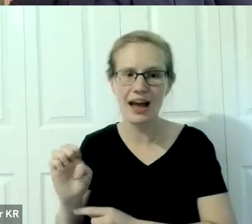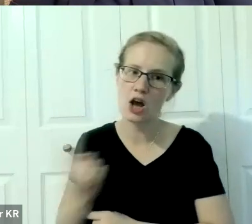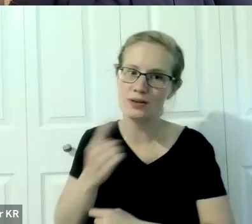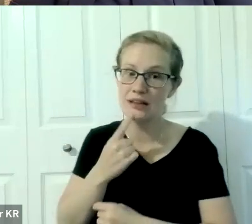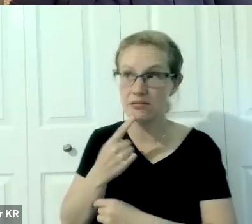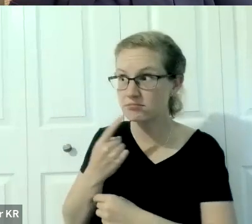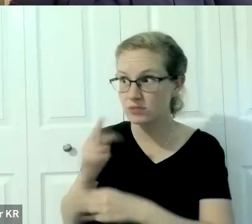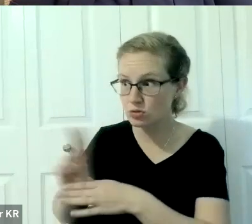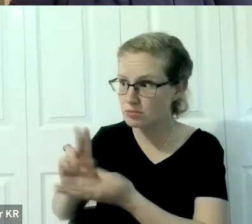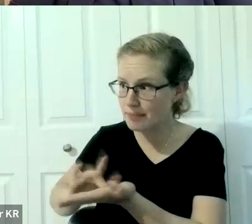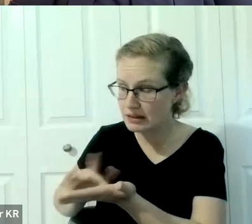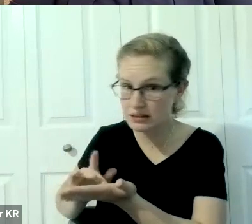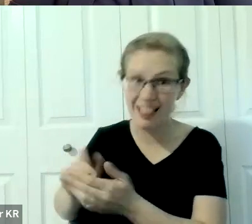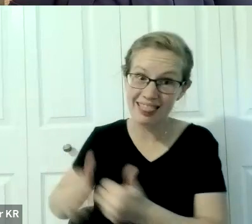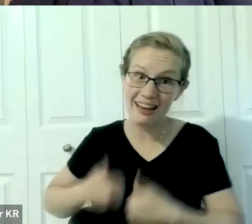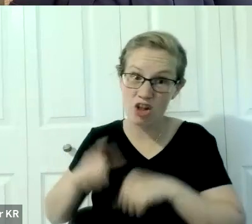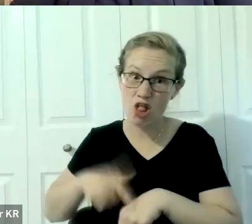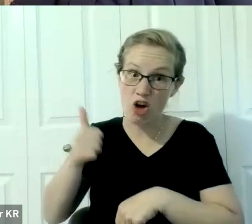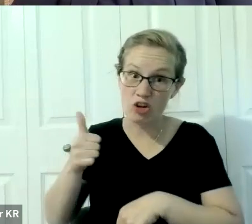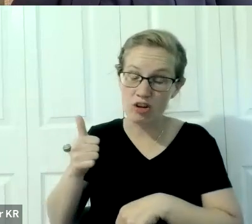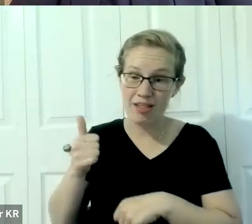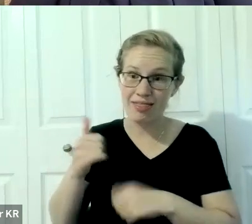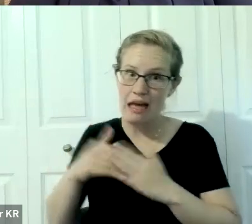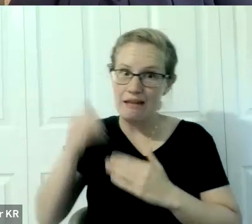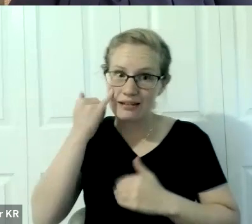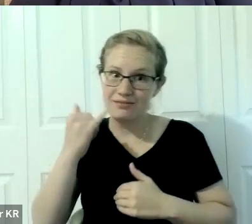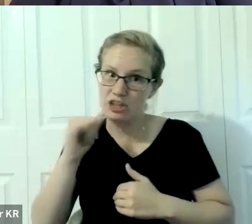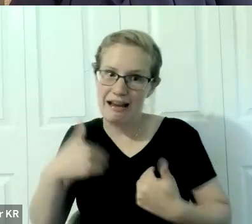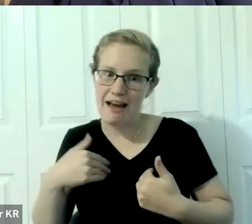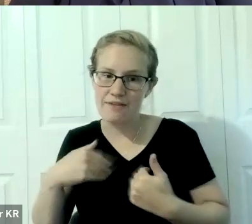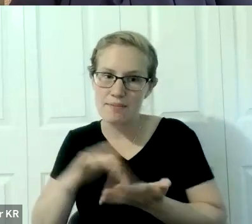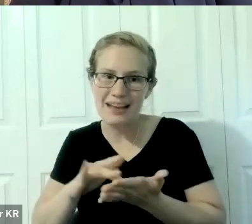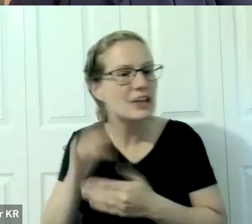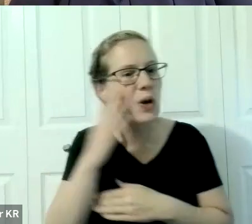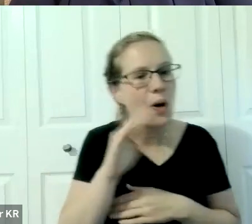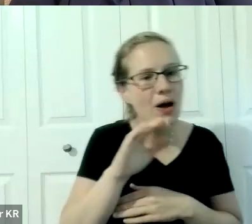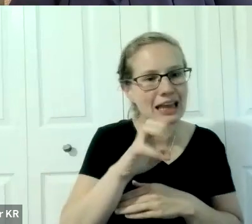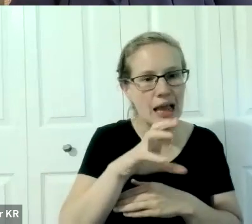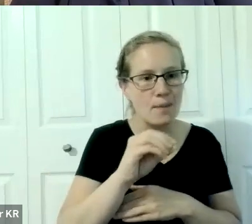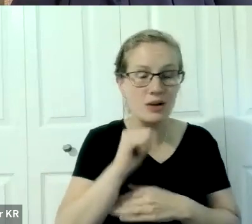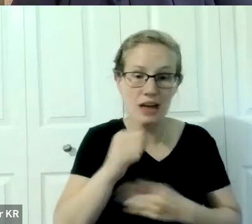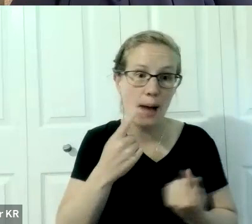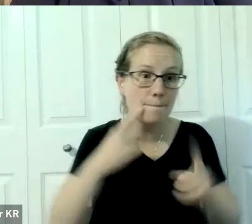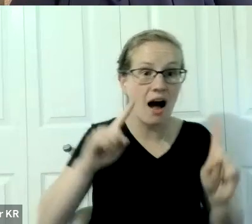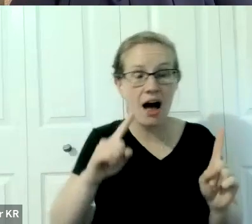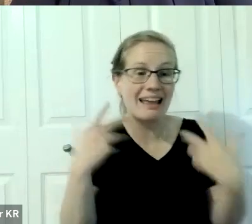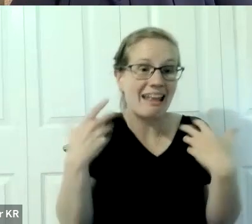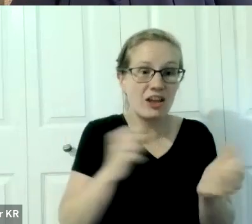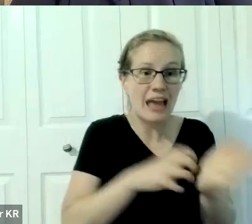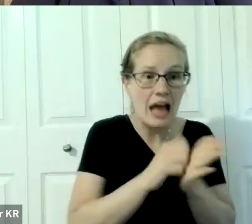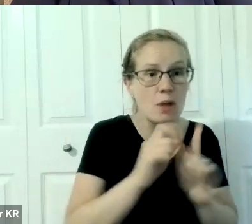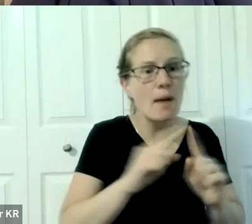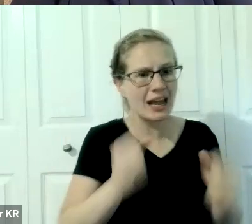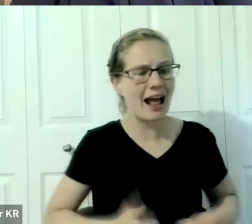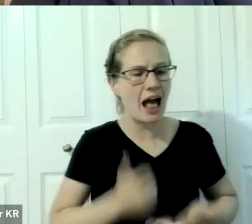the medicines. She lived much longer than she would have if she didn't have the medicines. Just like chemotherapy doesn't always cure every cancer, but can prolong your life. The